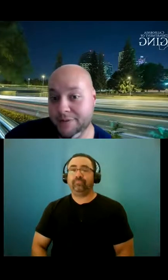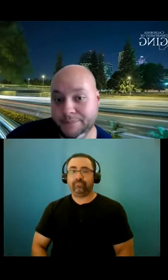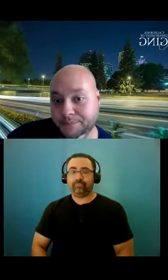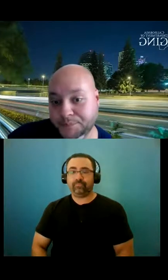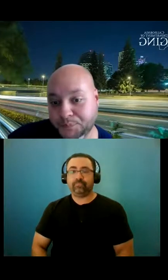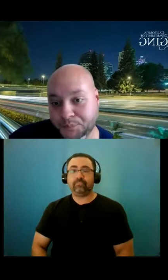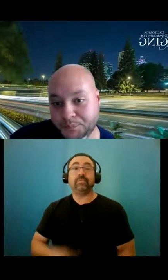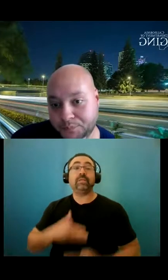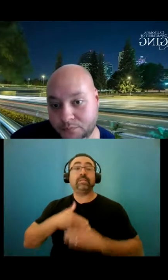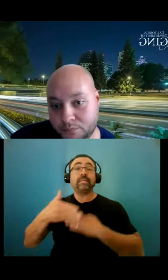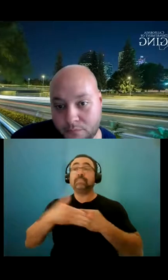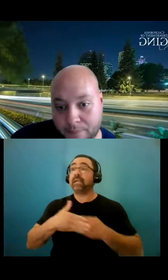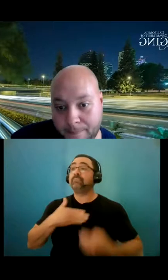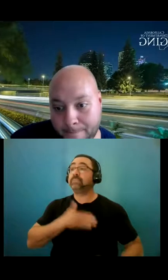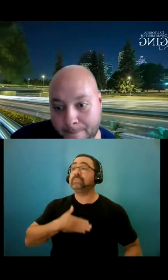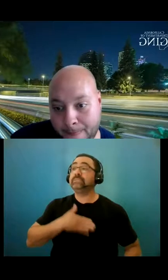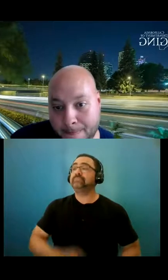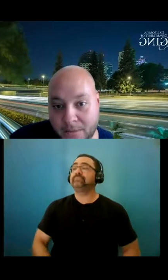Next slide.